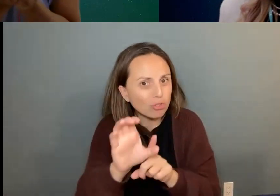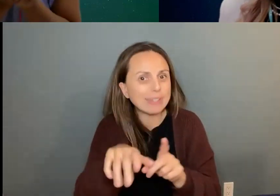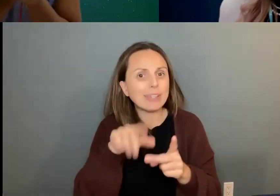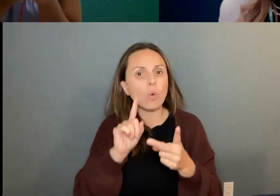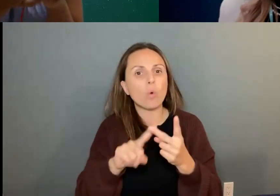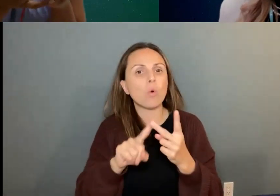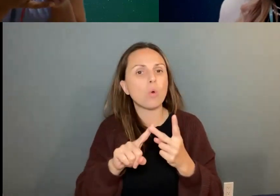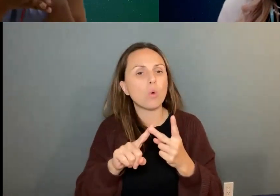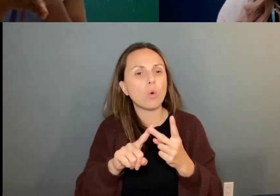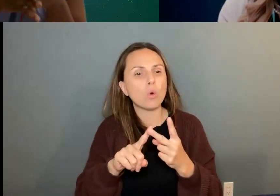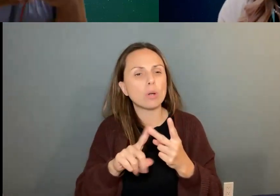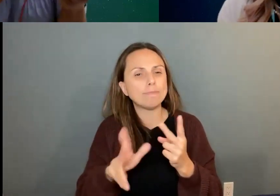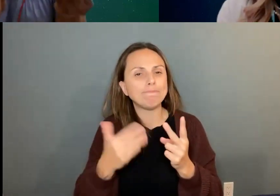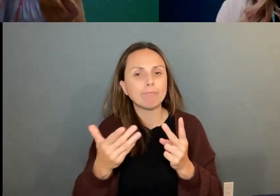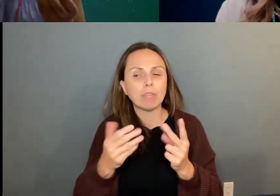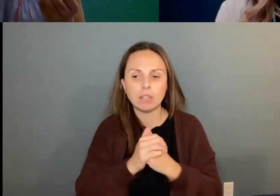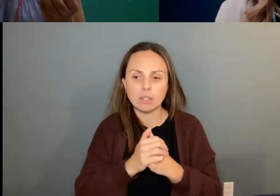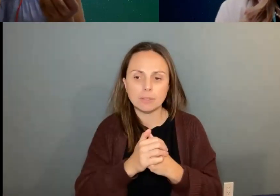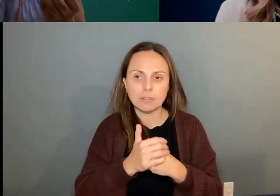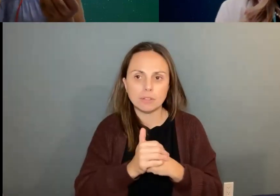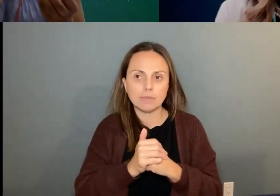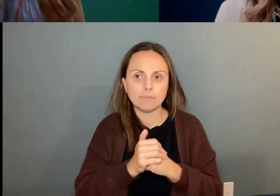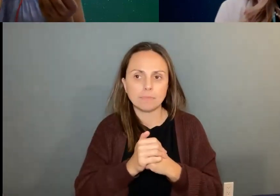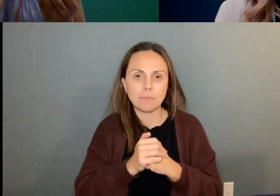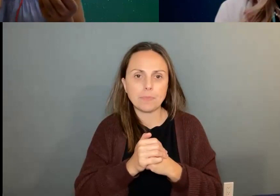you're starting to, you basically aren't